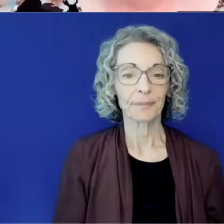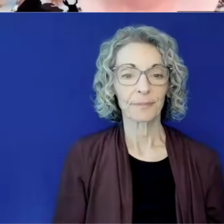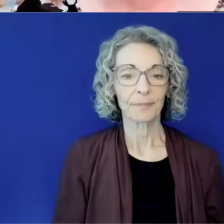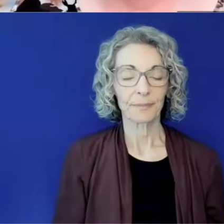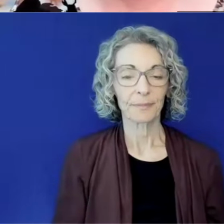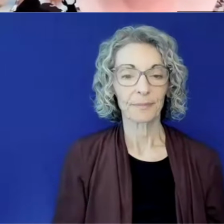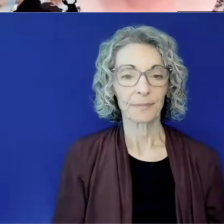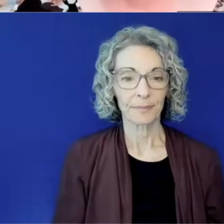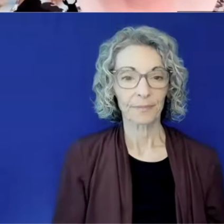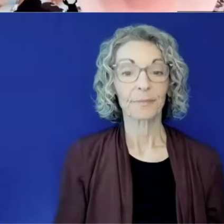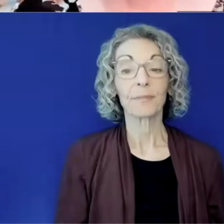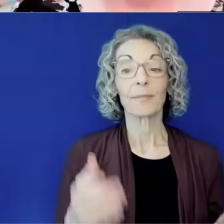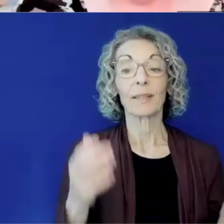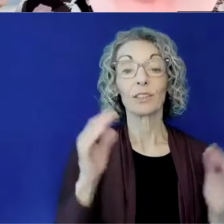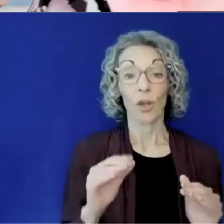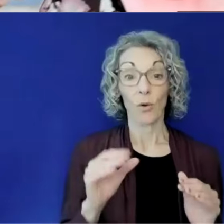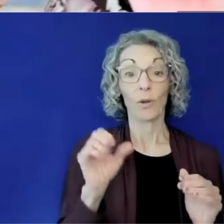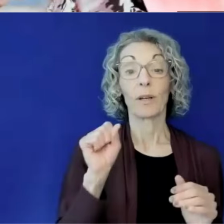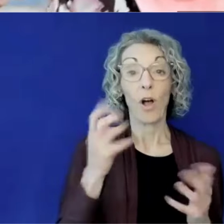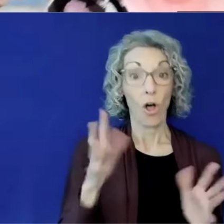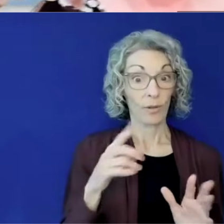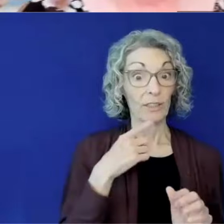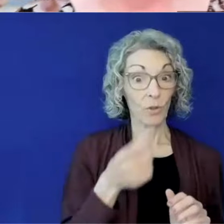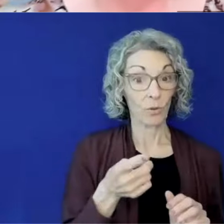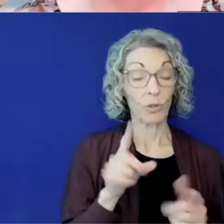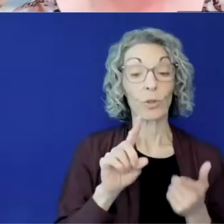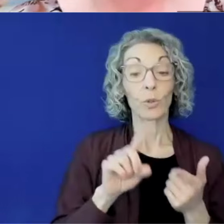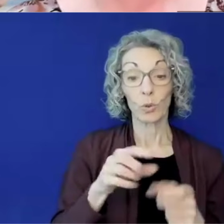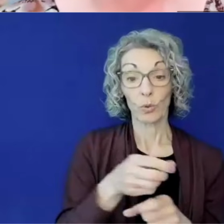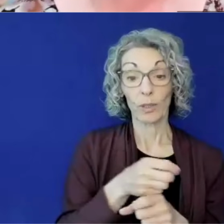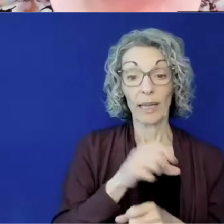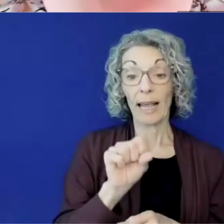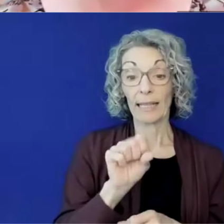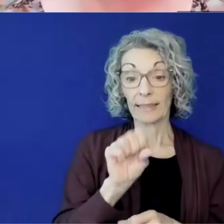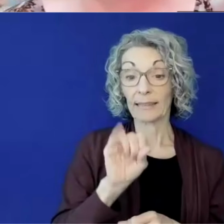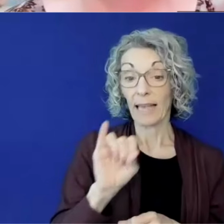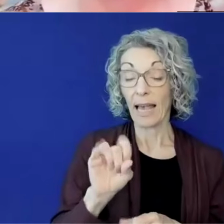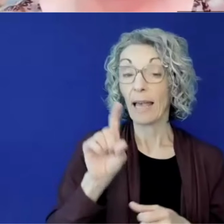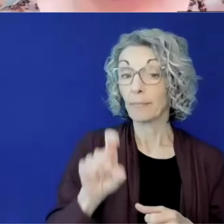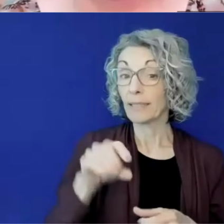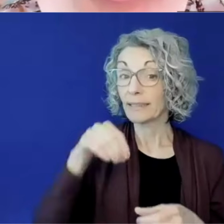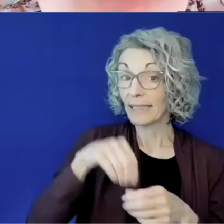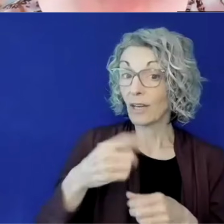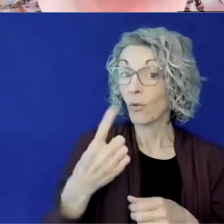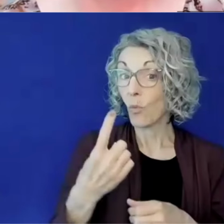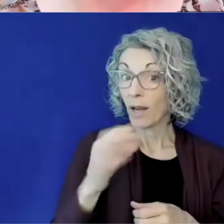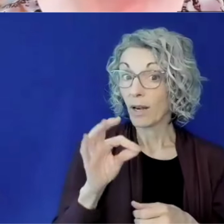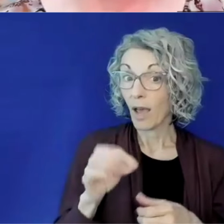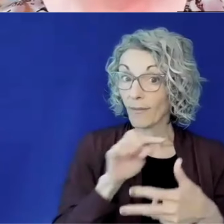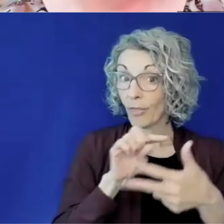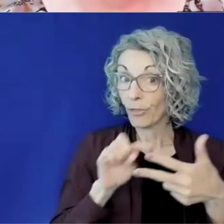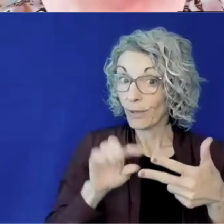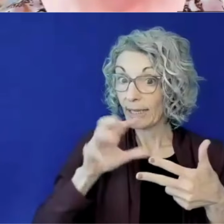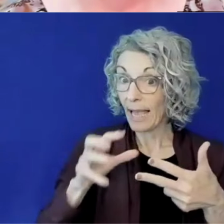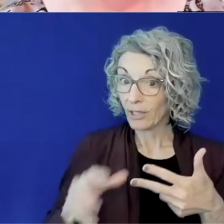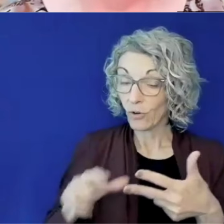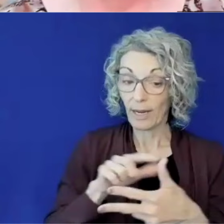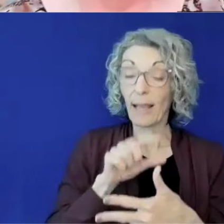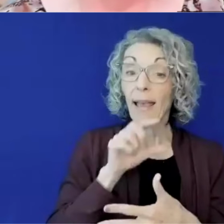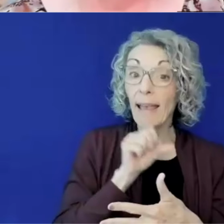I told you to get SSI, you had to fall into one of those three categories: